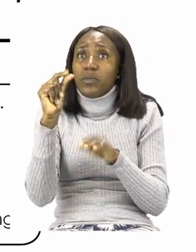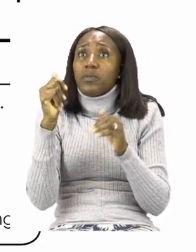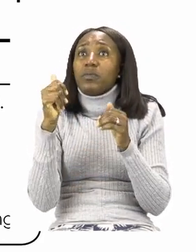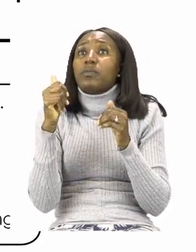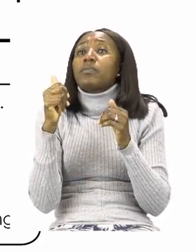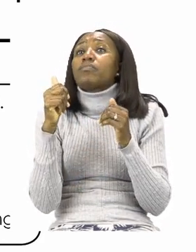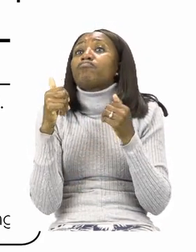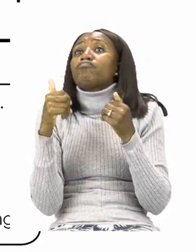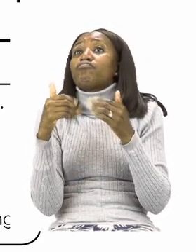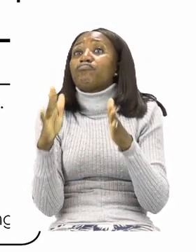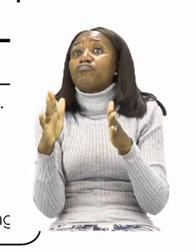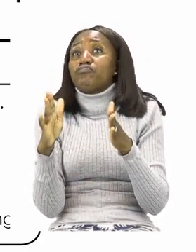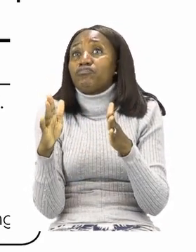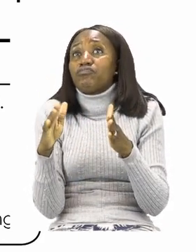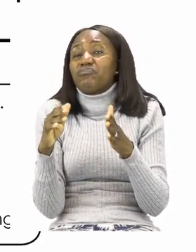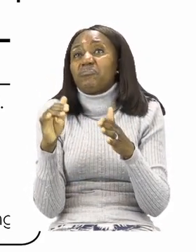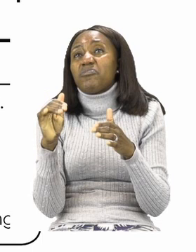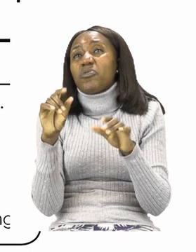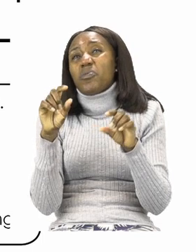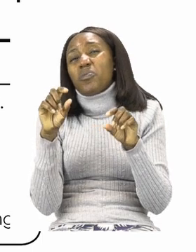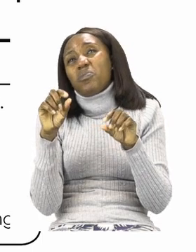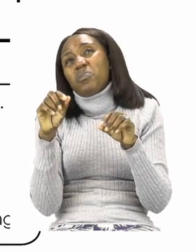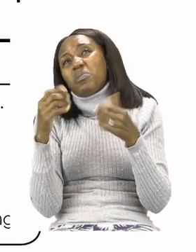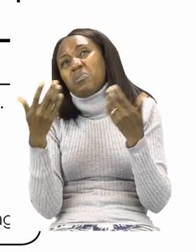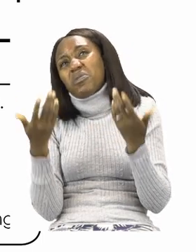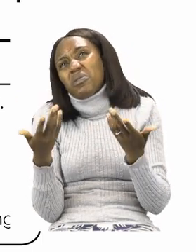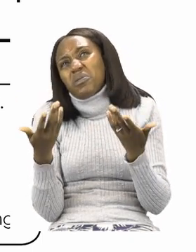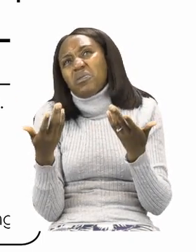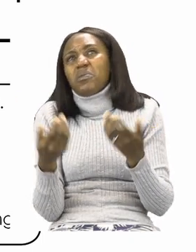begins with a consonant.